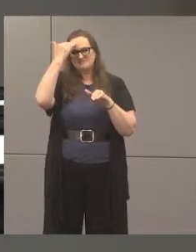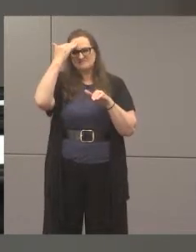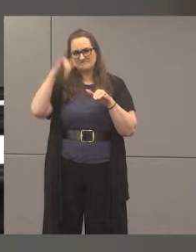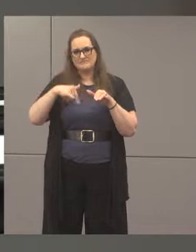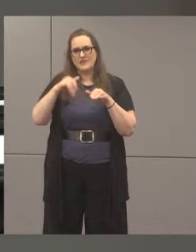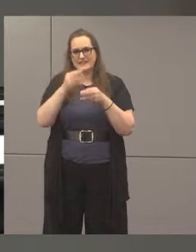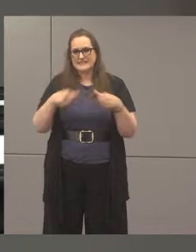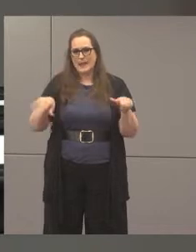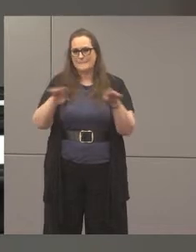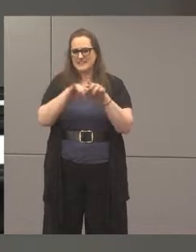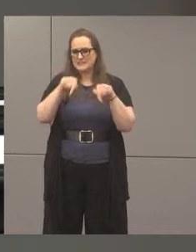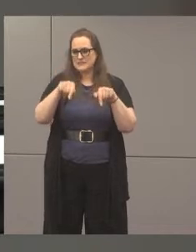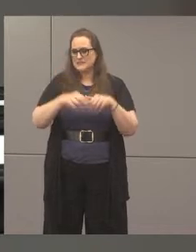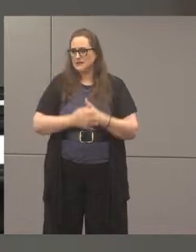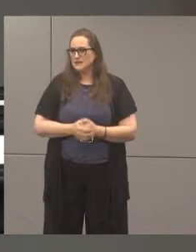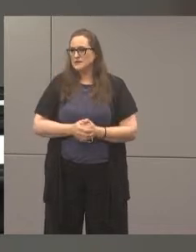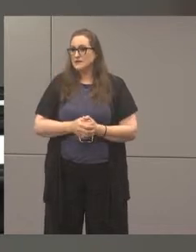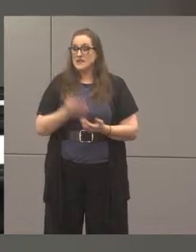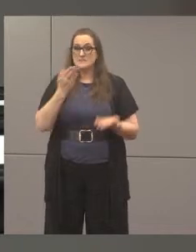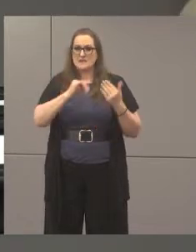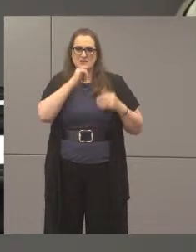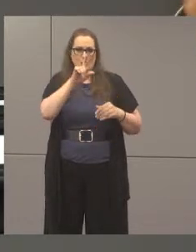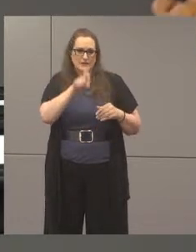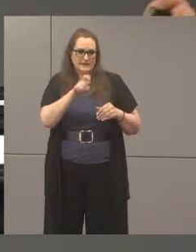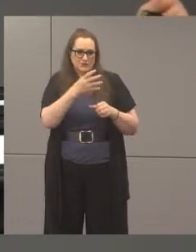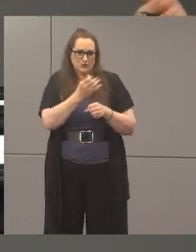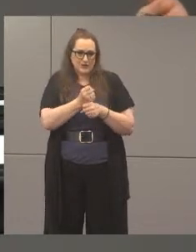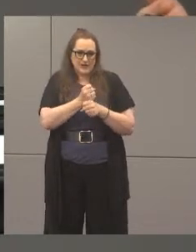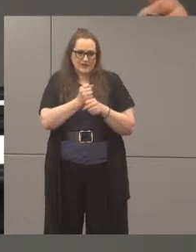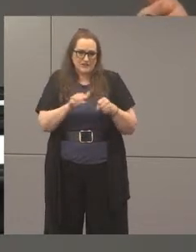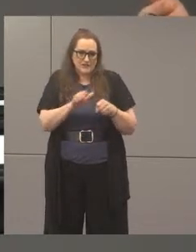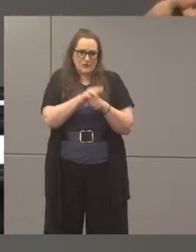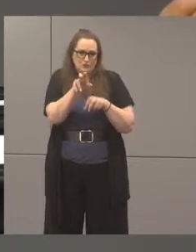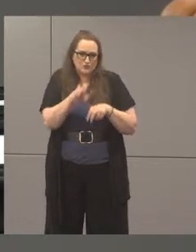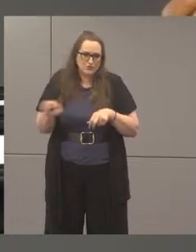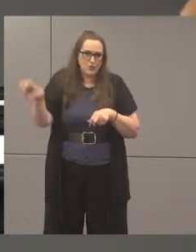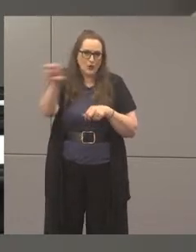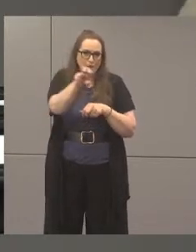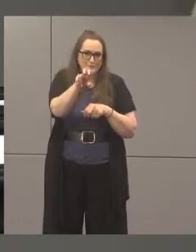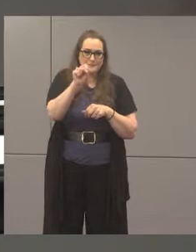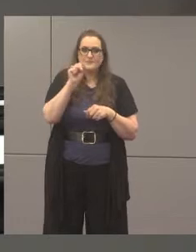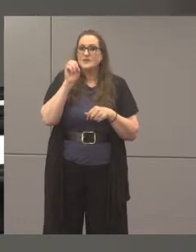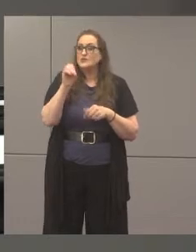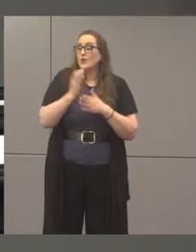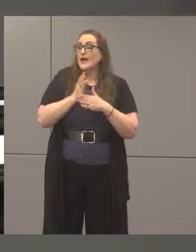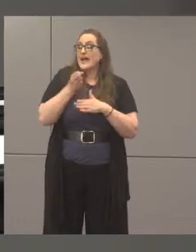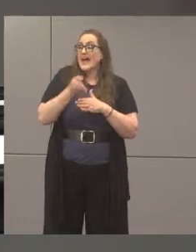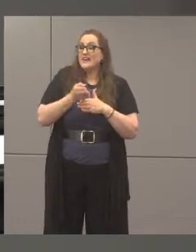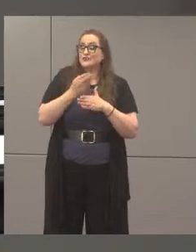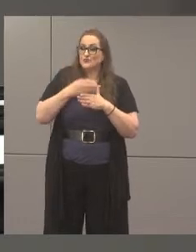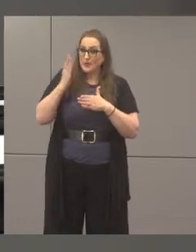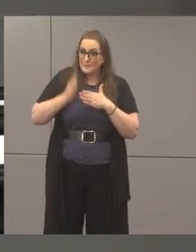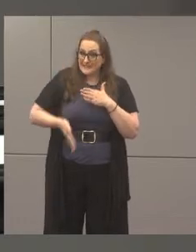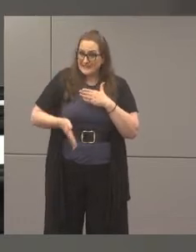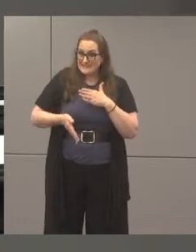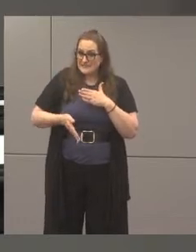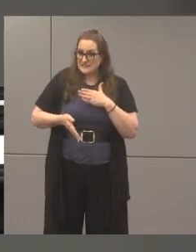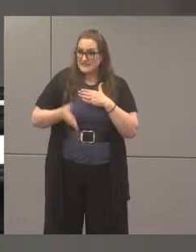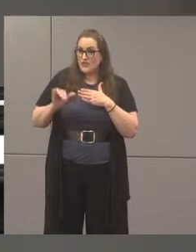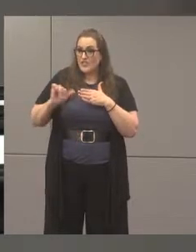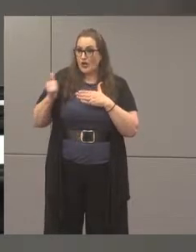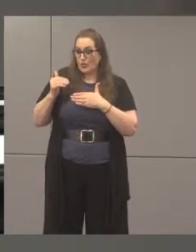campus might not need to get the full tour. So after we complete the